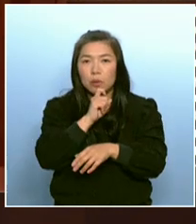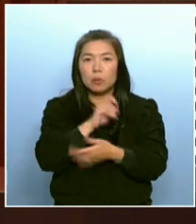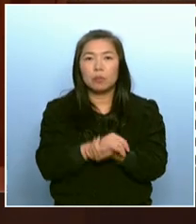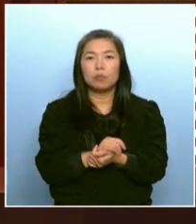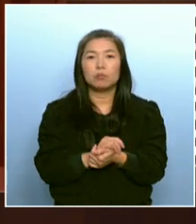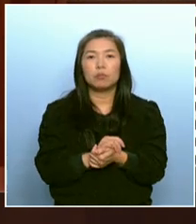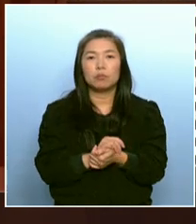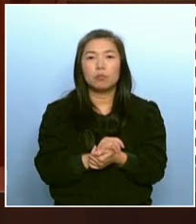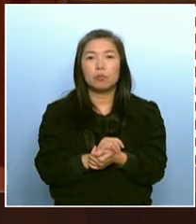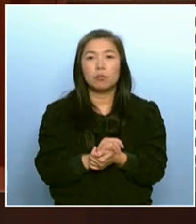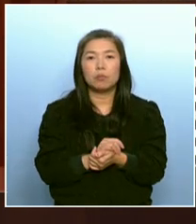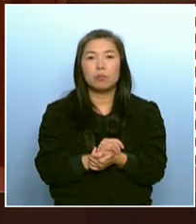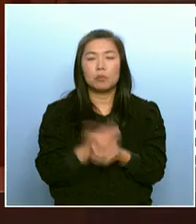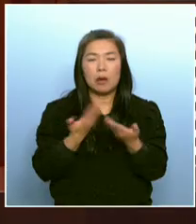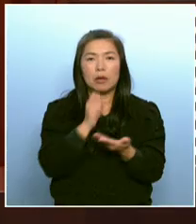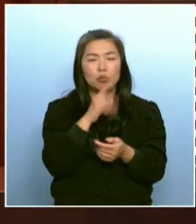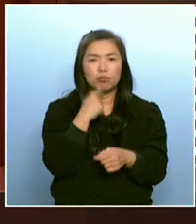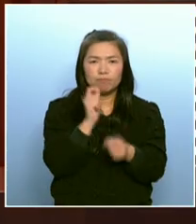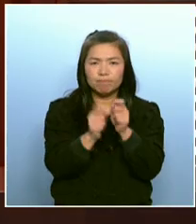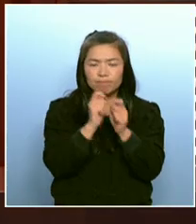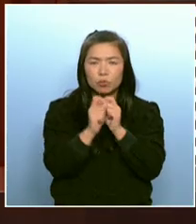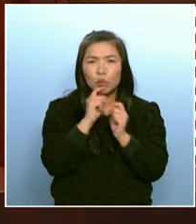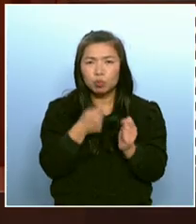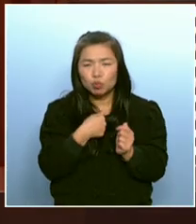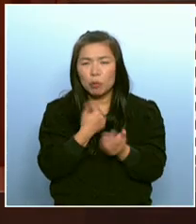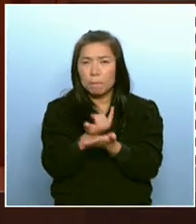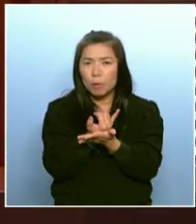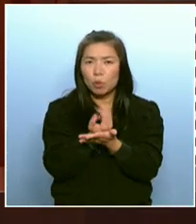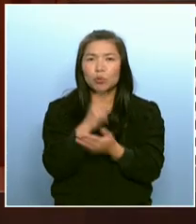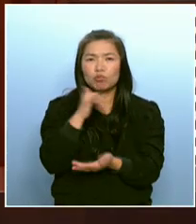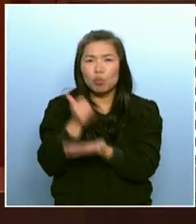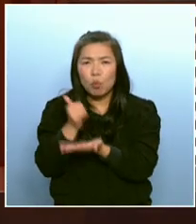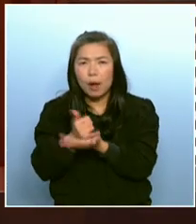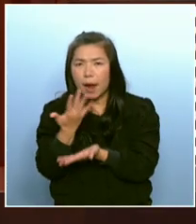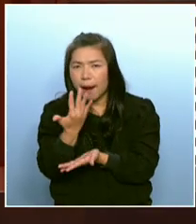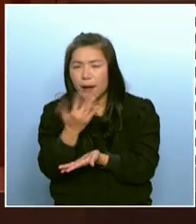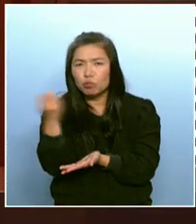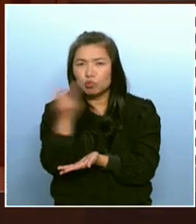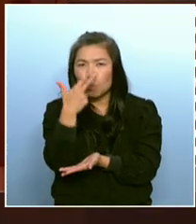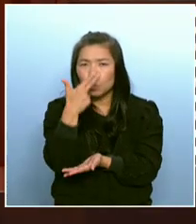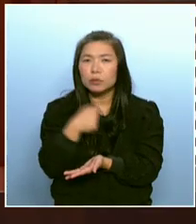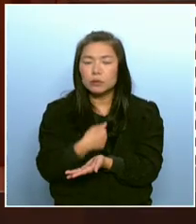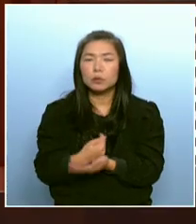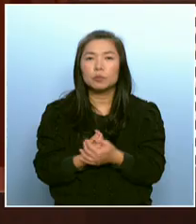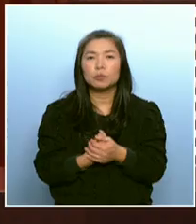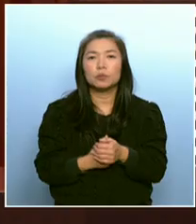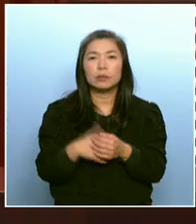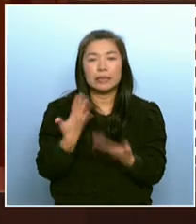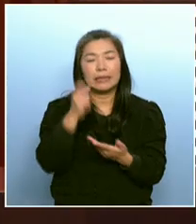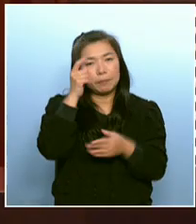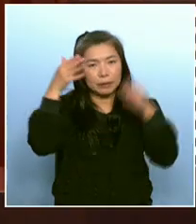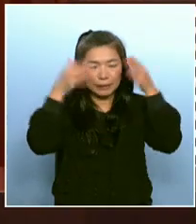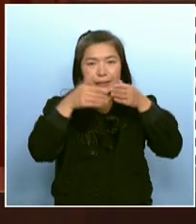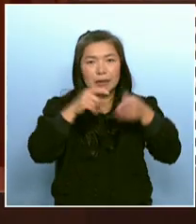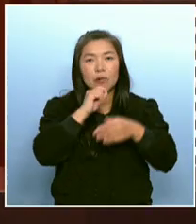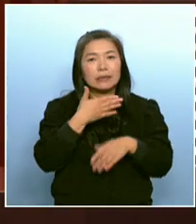If there is expansion of the construction site or the relevant facilities, we will need a more detailed projection or